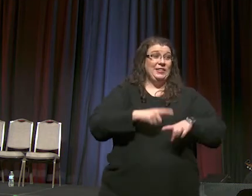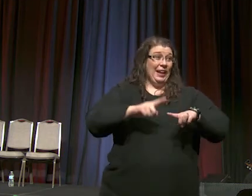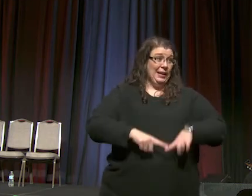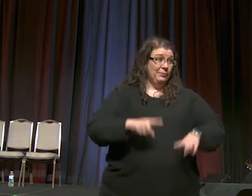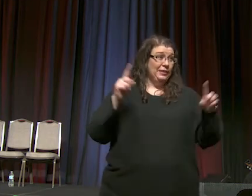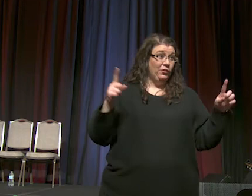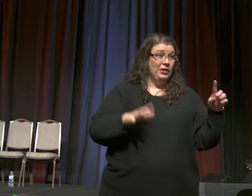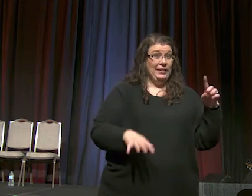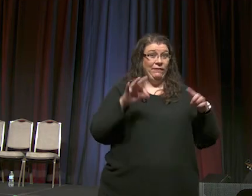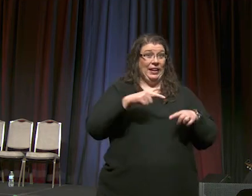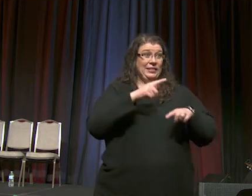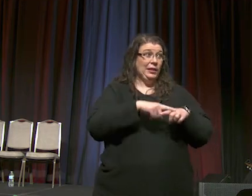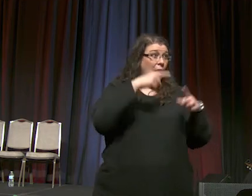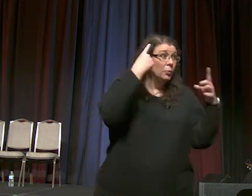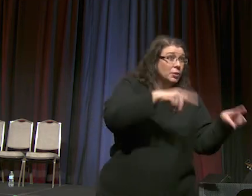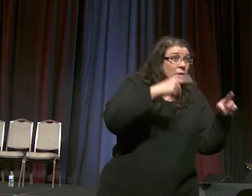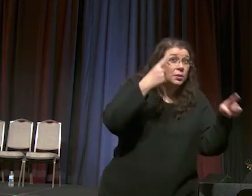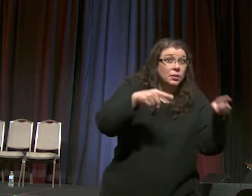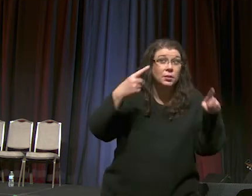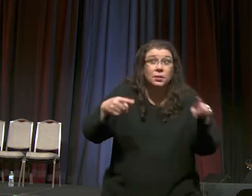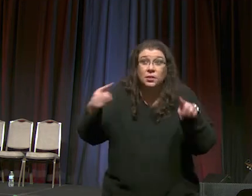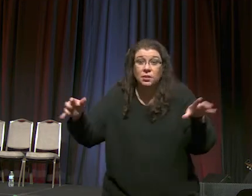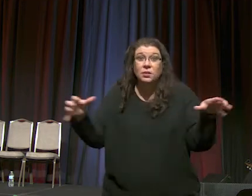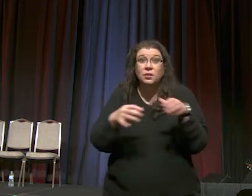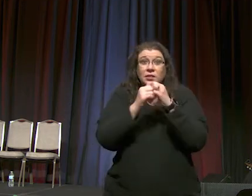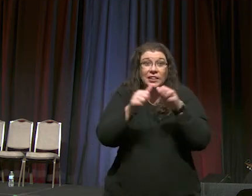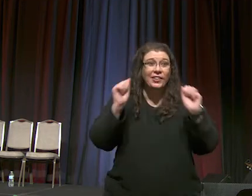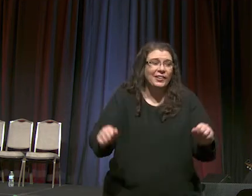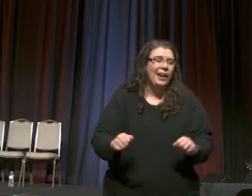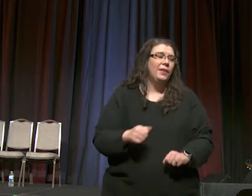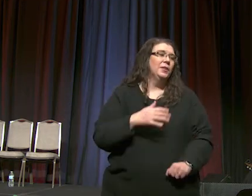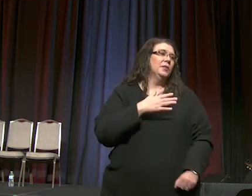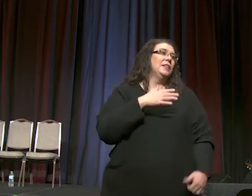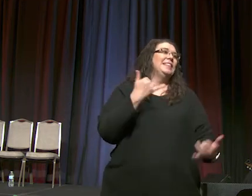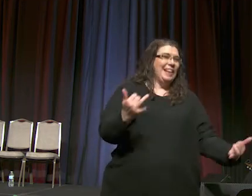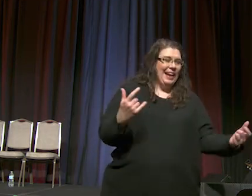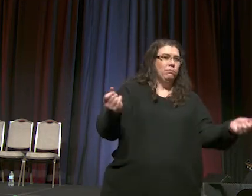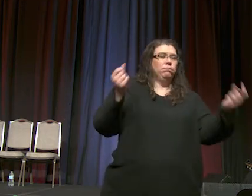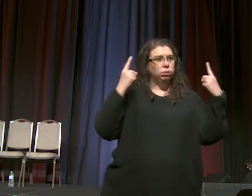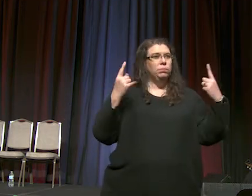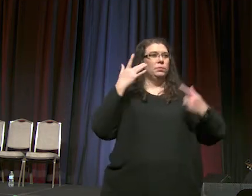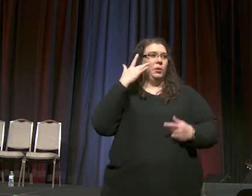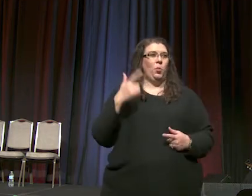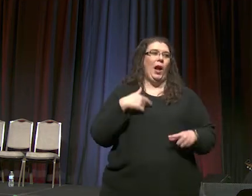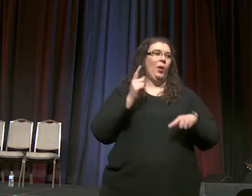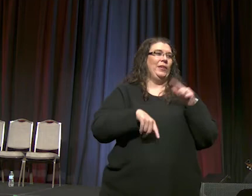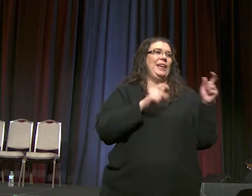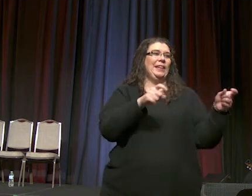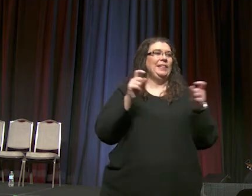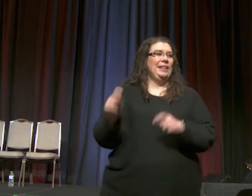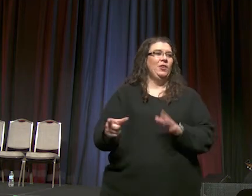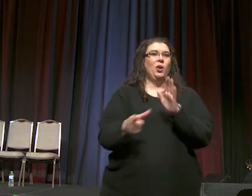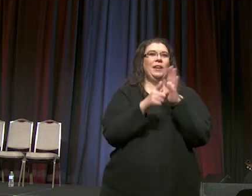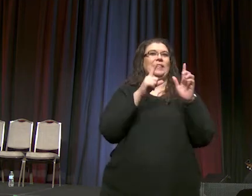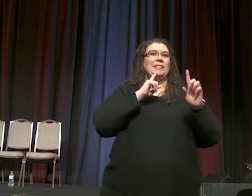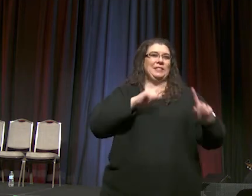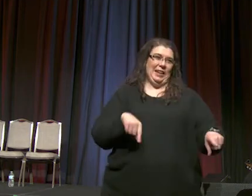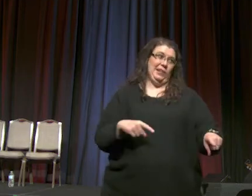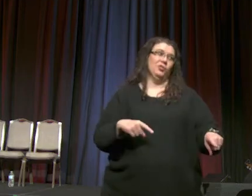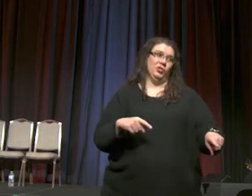and find a time when everyone can meet together, please now understand why we can't give you an instant